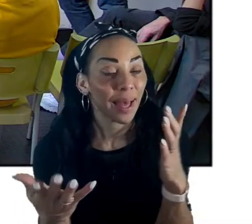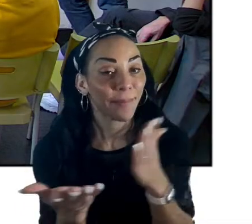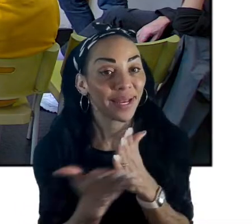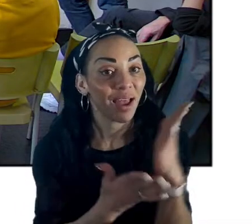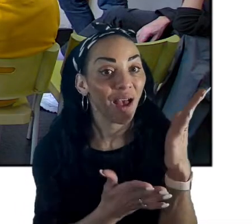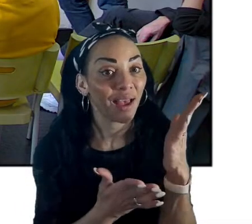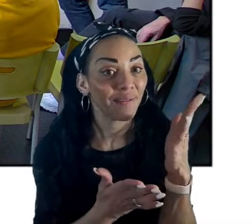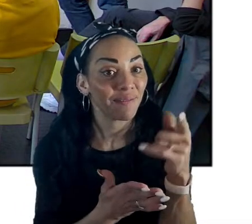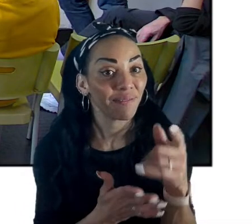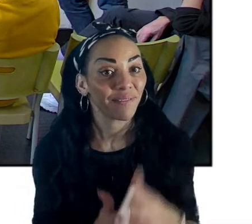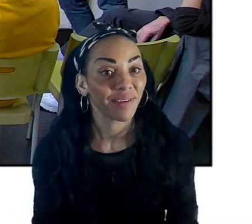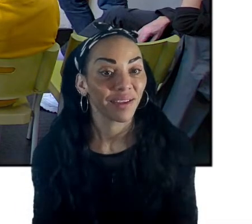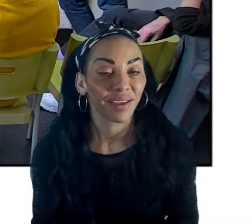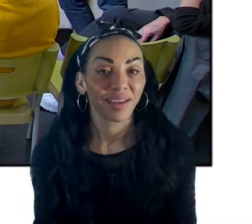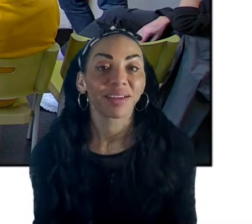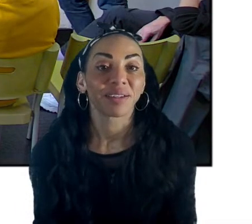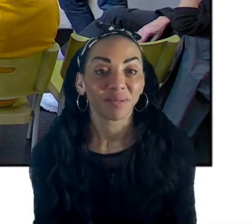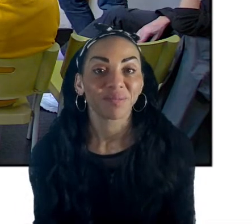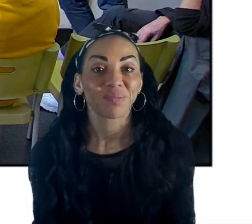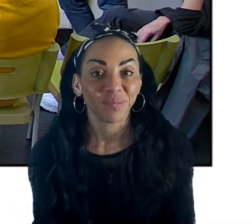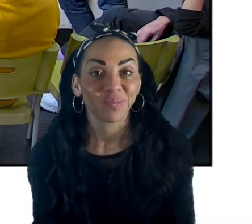Yeah, no, that definitely could work. Or